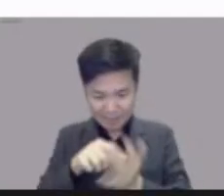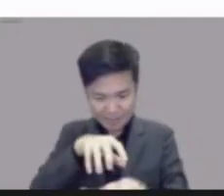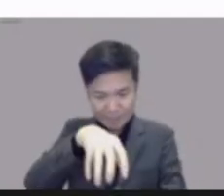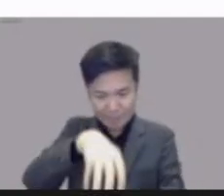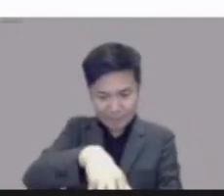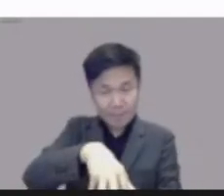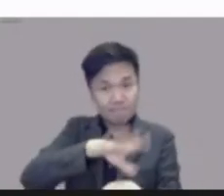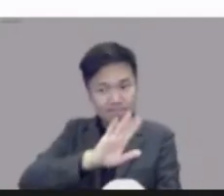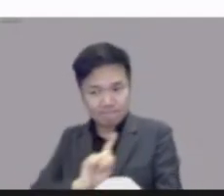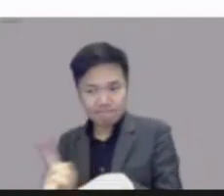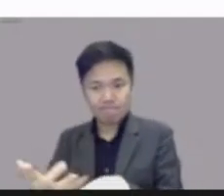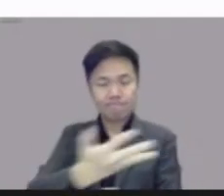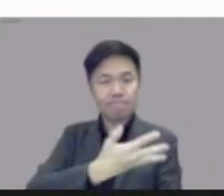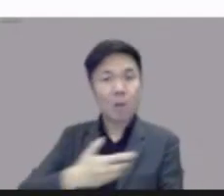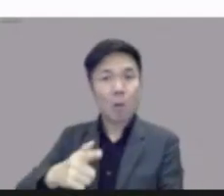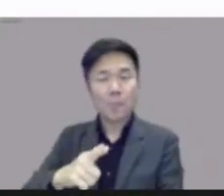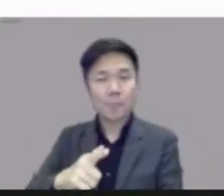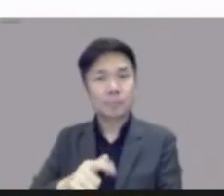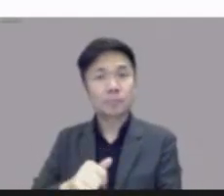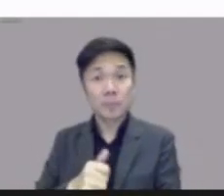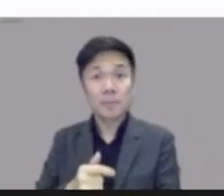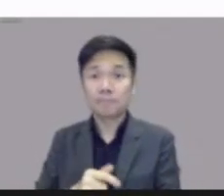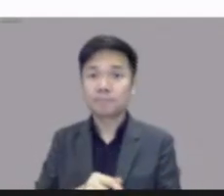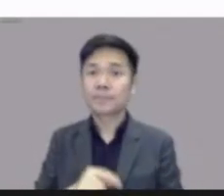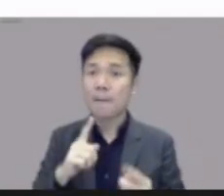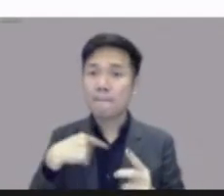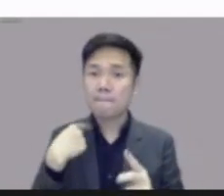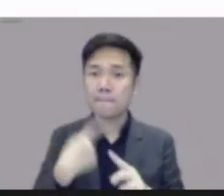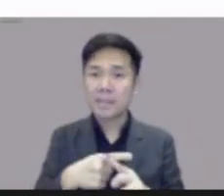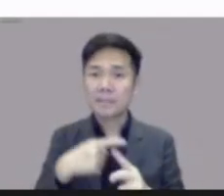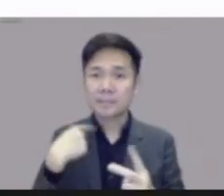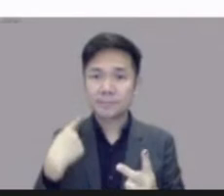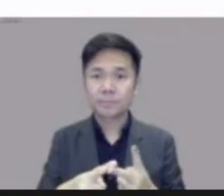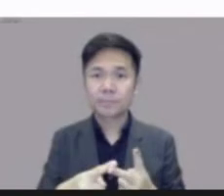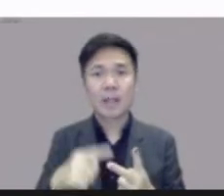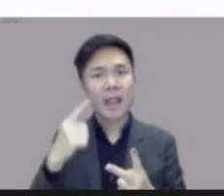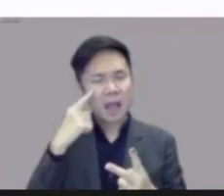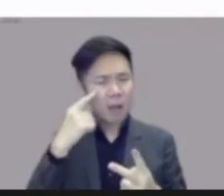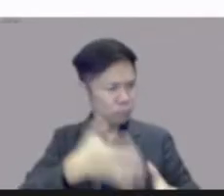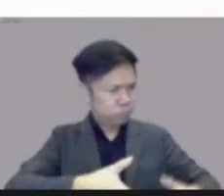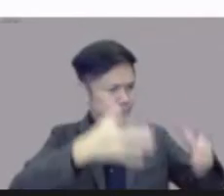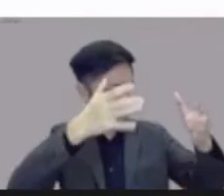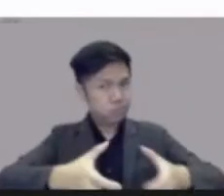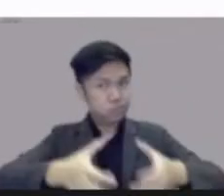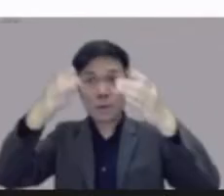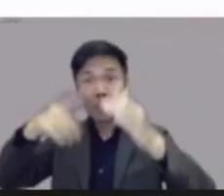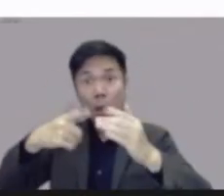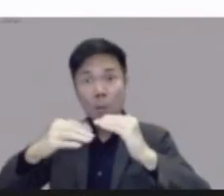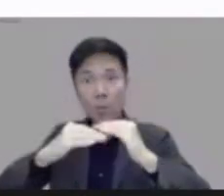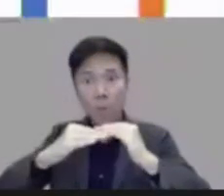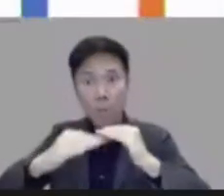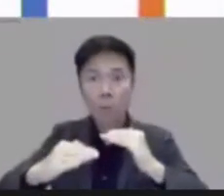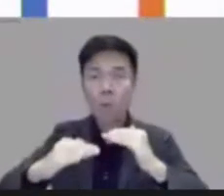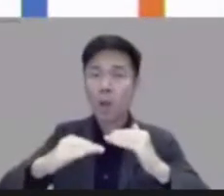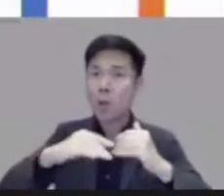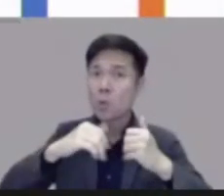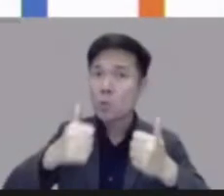infrastructure and housing and promoting vertical integration of urban policies for livable cities